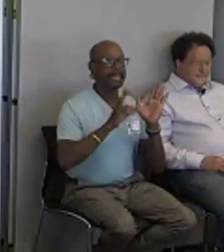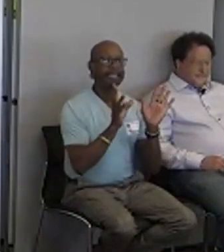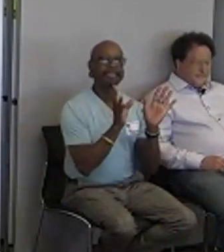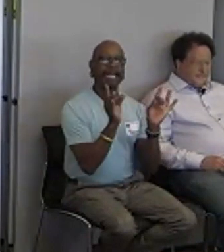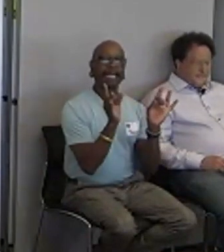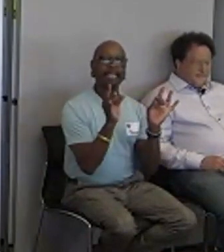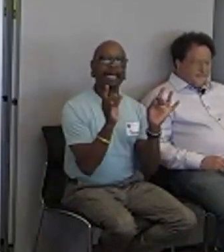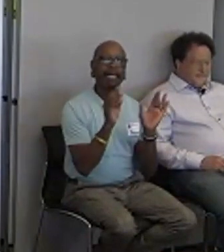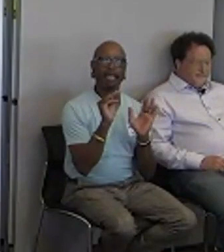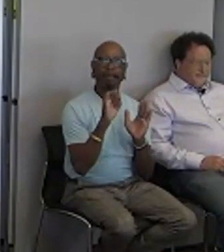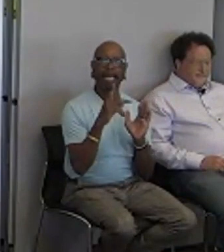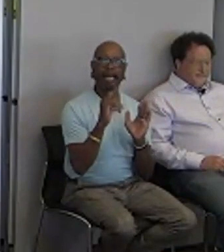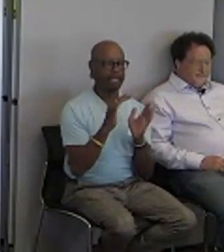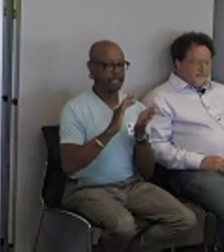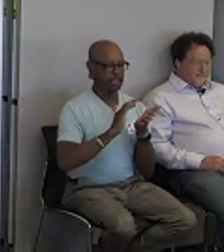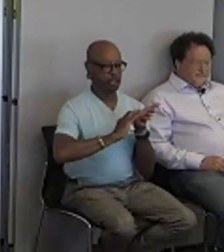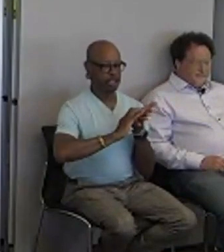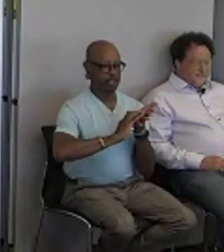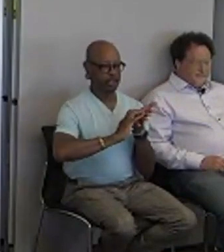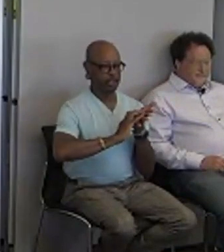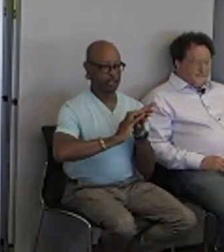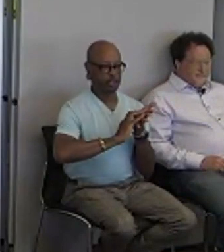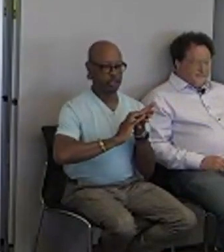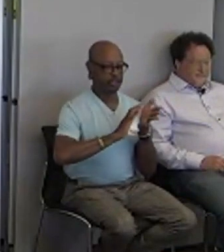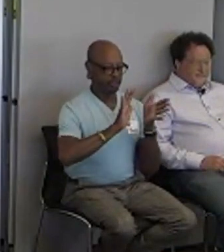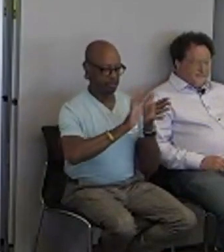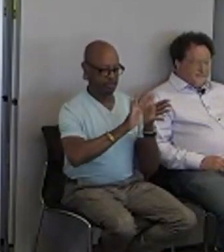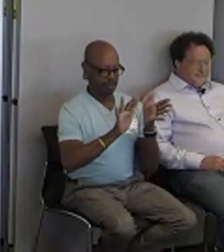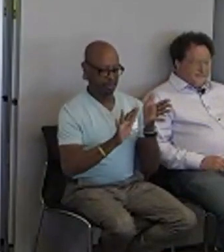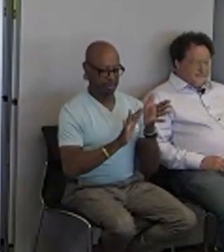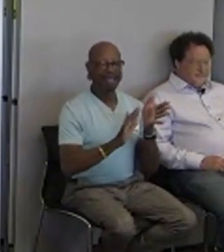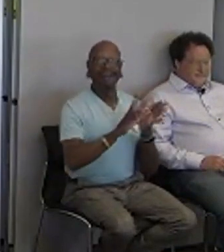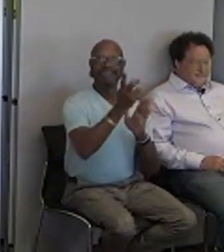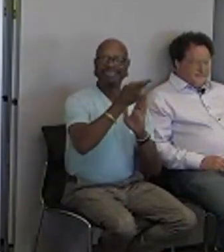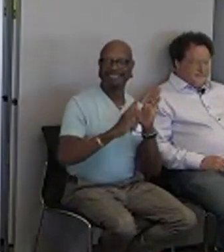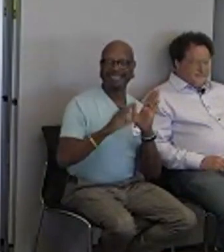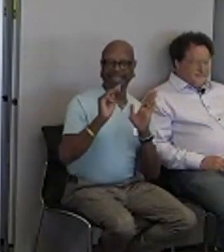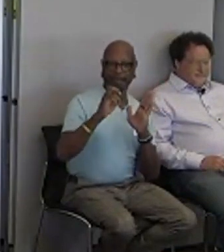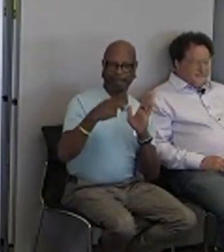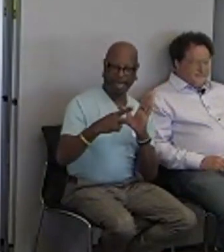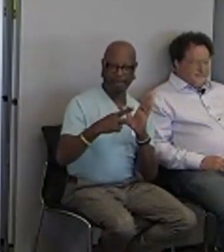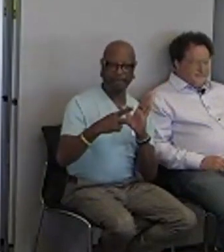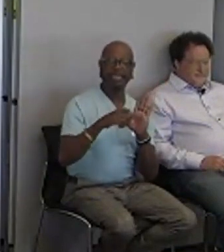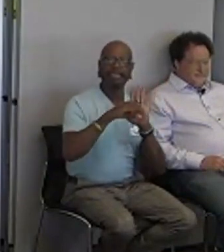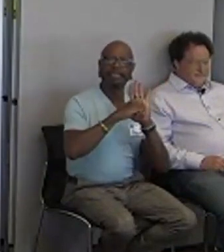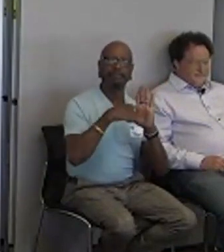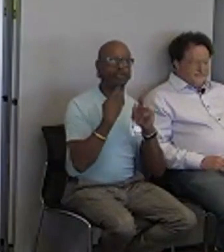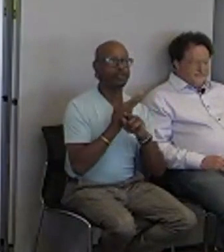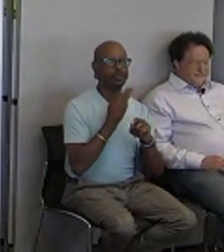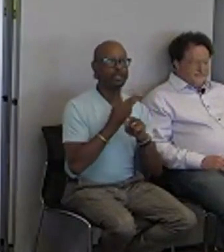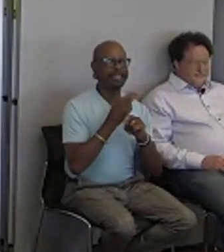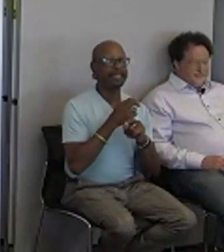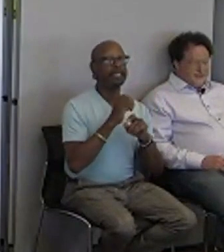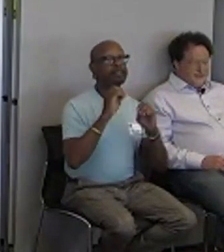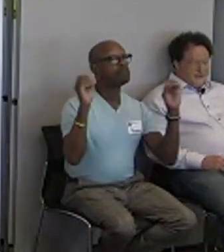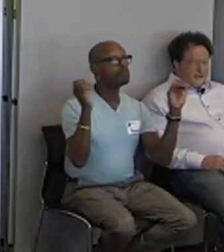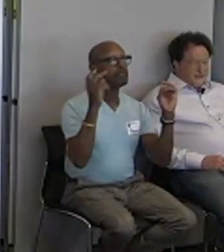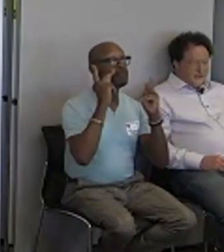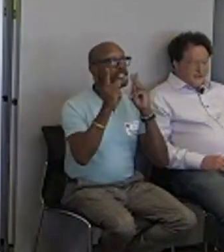by touch. We're going to learn a bit about designing map symbols using non-visual